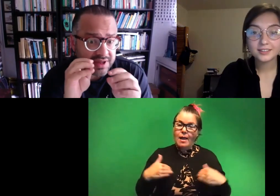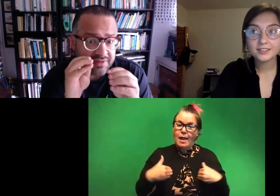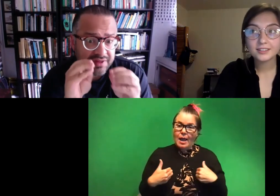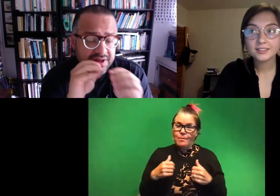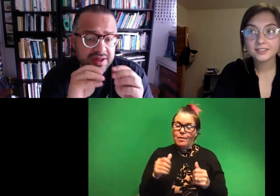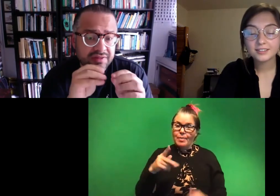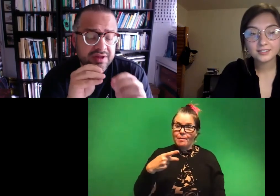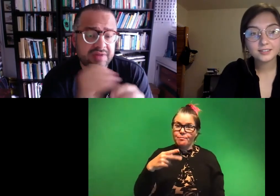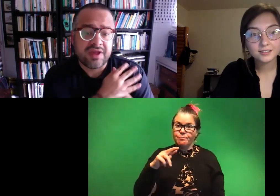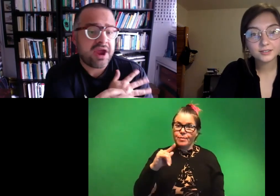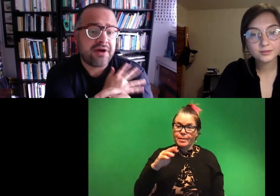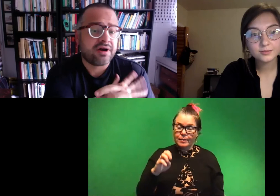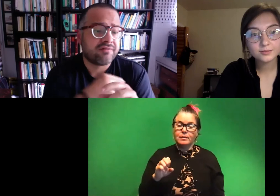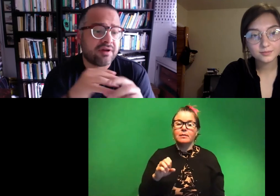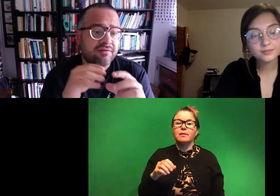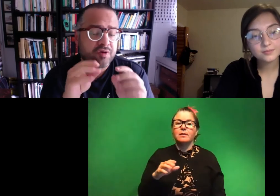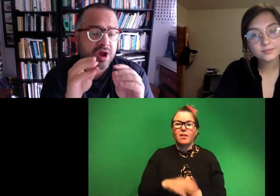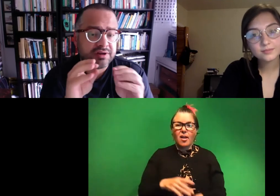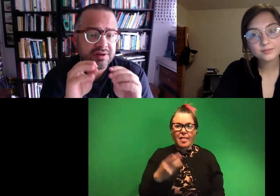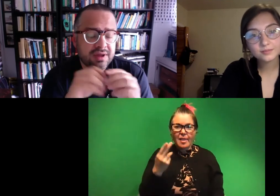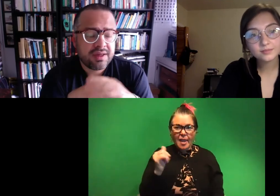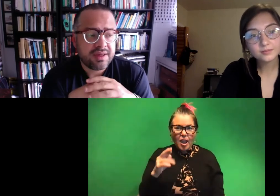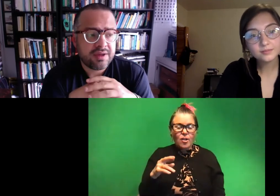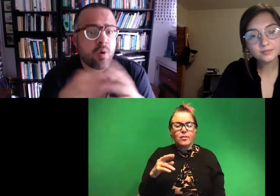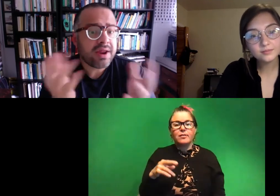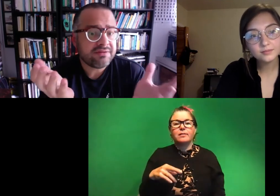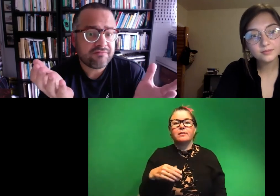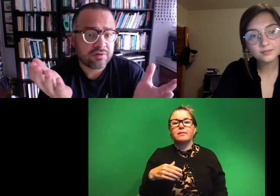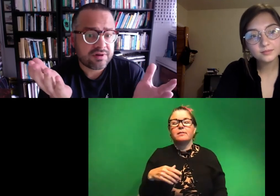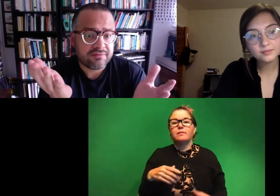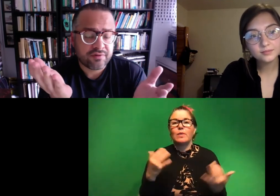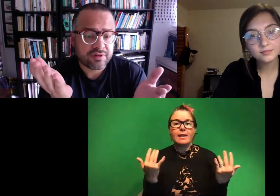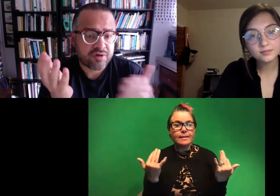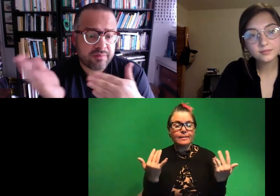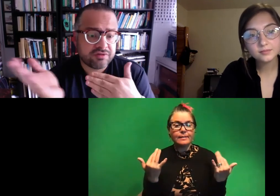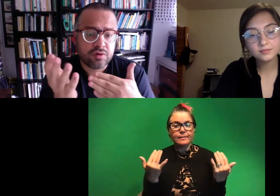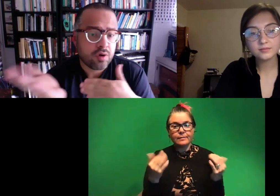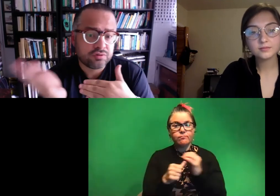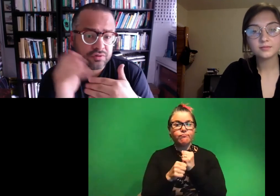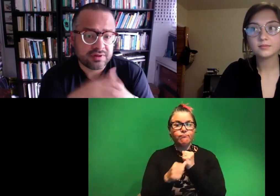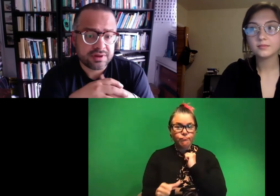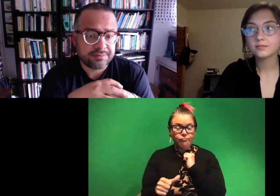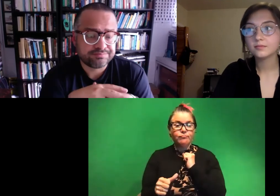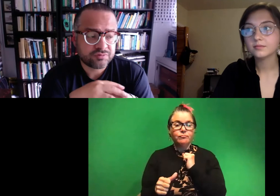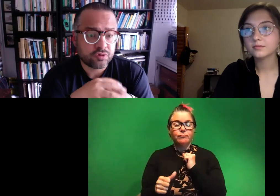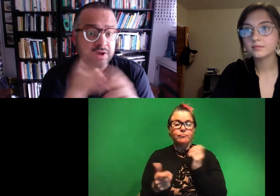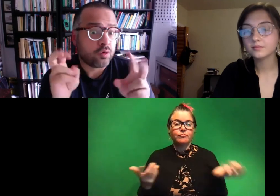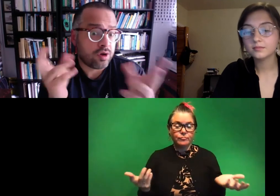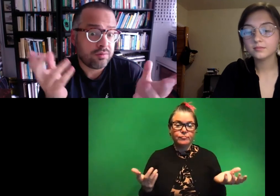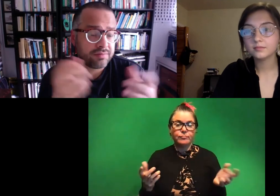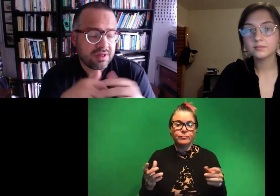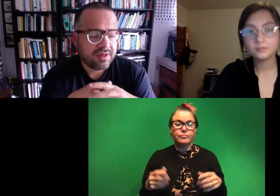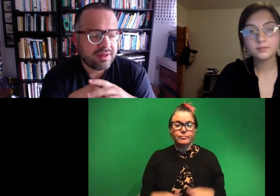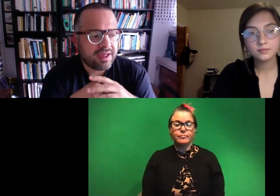just in the hair of the primate, waiting for the primate to go to the loo,